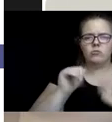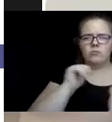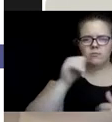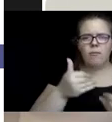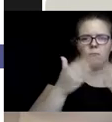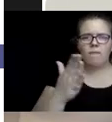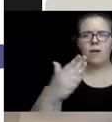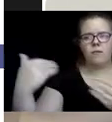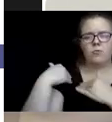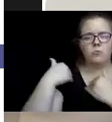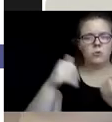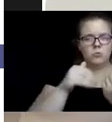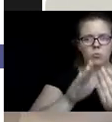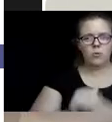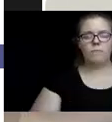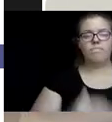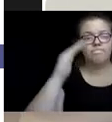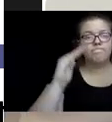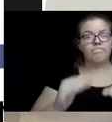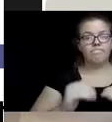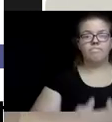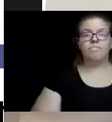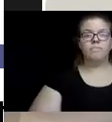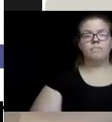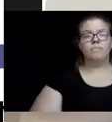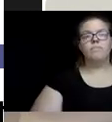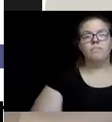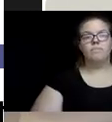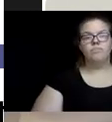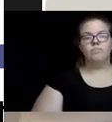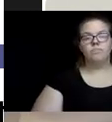responsible fashion. Next slide, please.